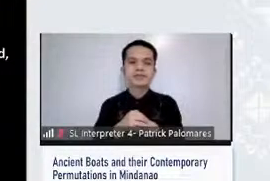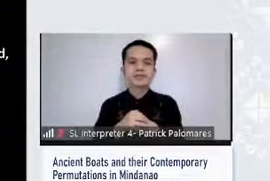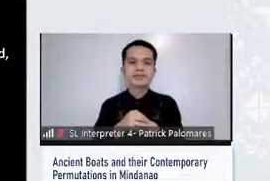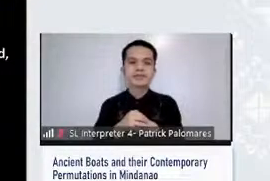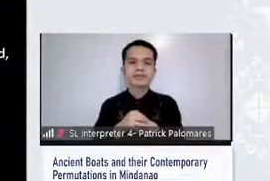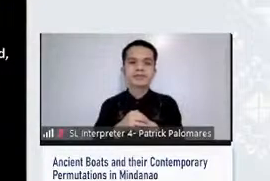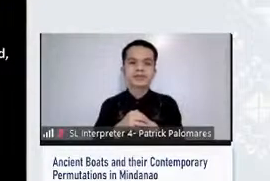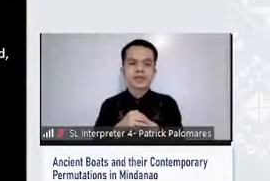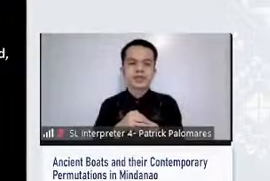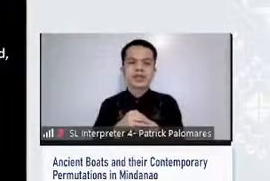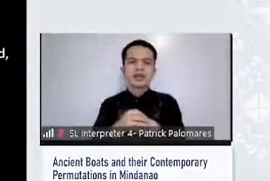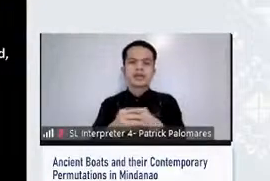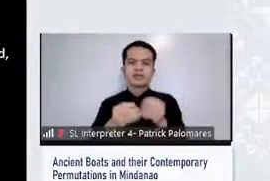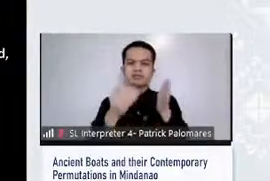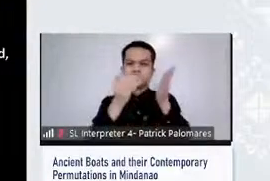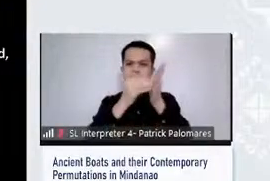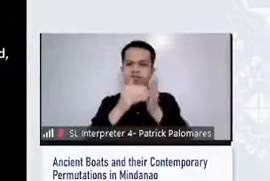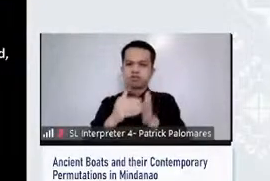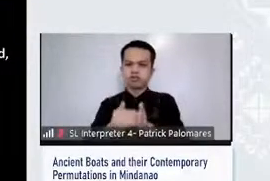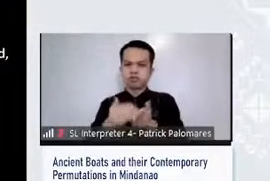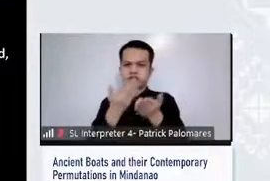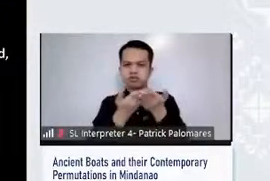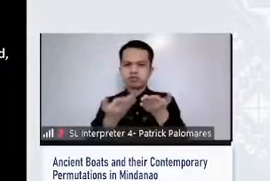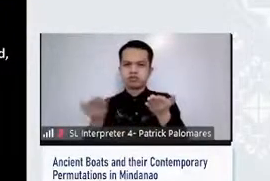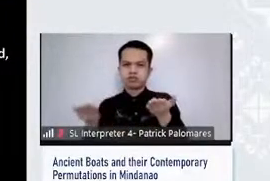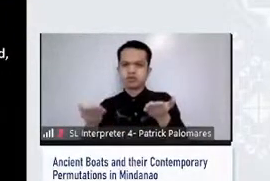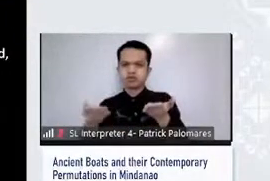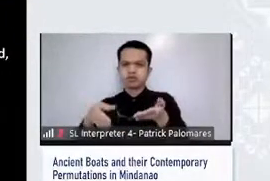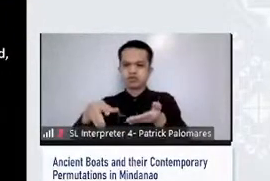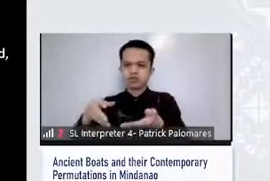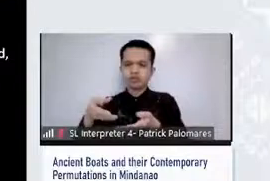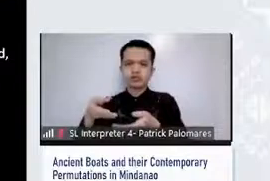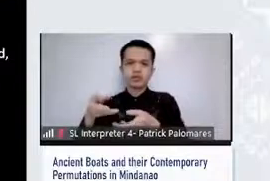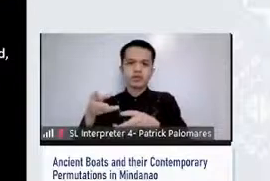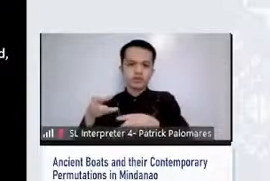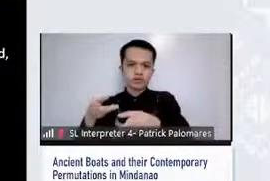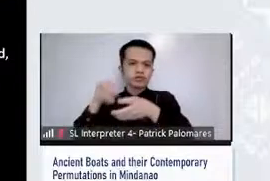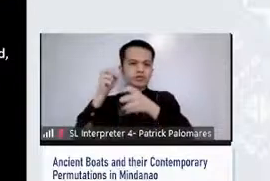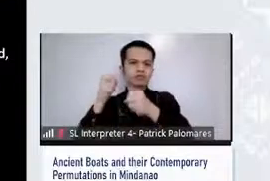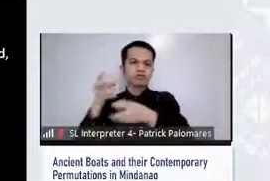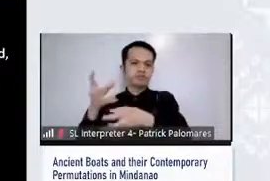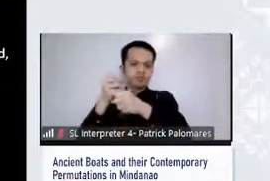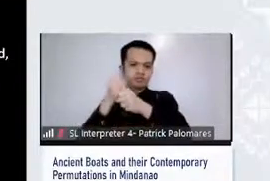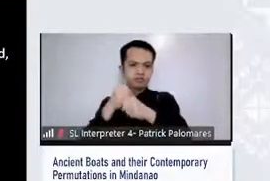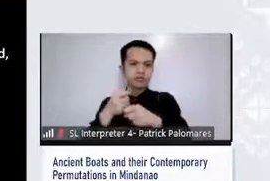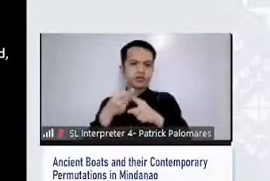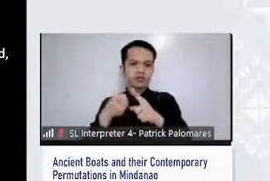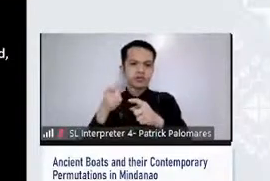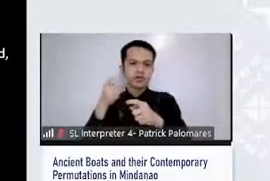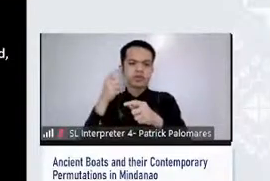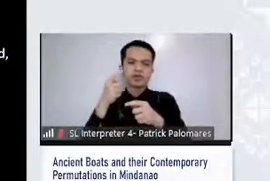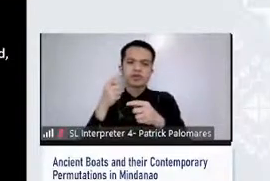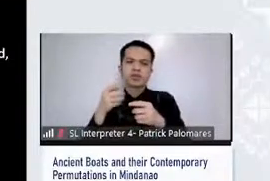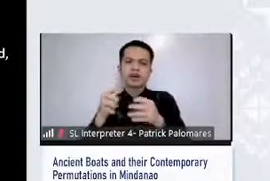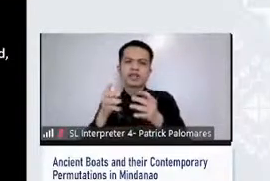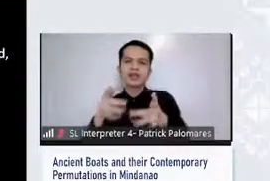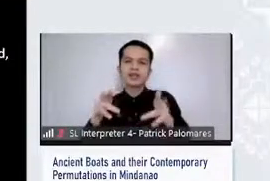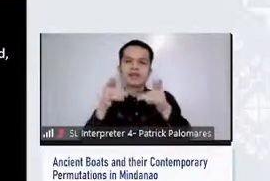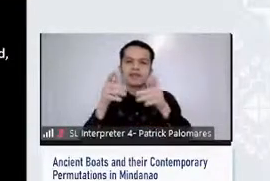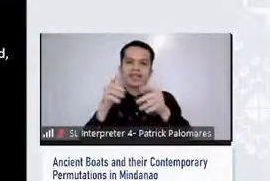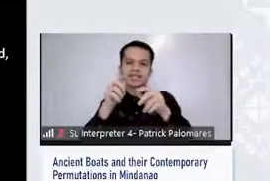Thousands of artifacts were retrieved from the shipwreck, which mostly consist of tea chests and porcelain wares. During the 18th